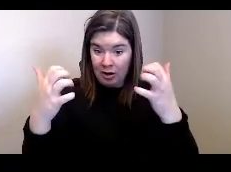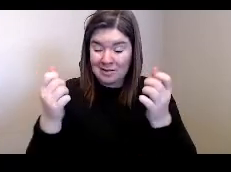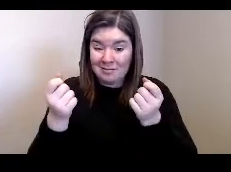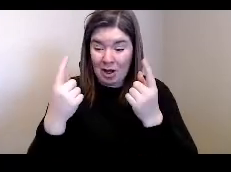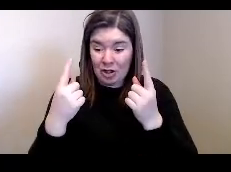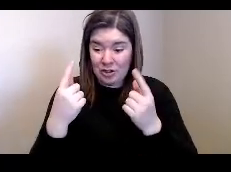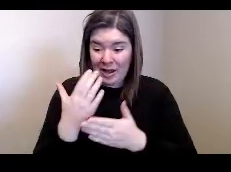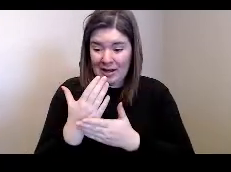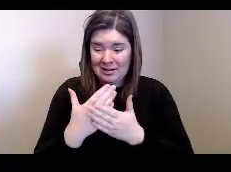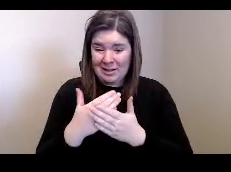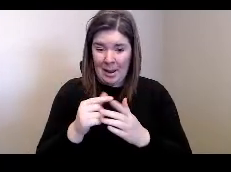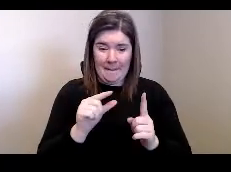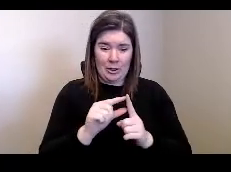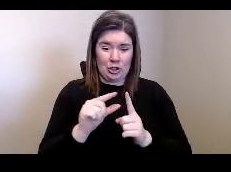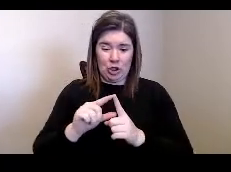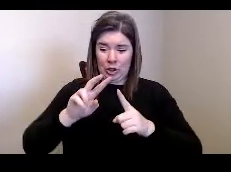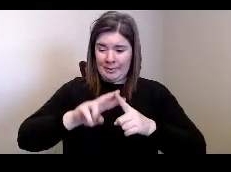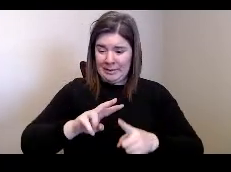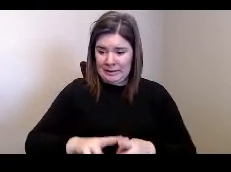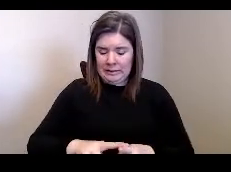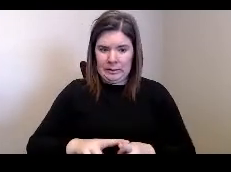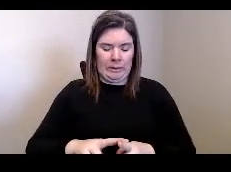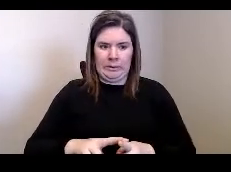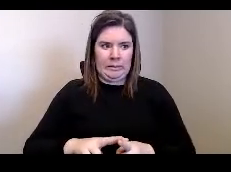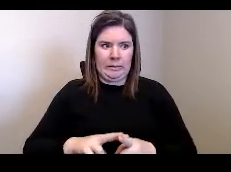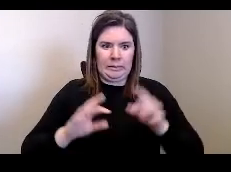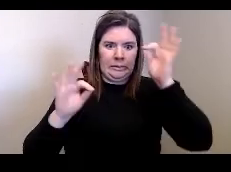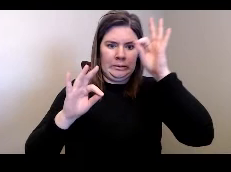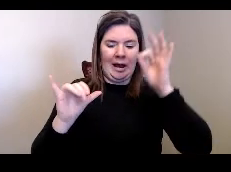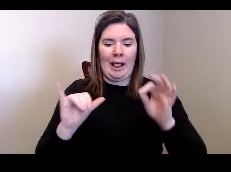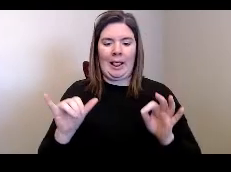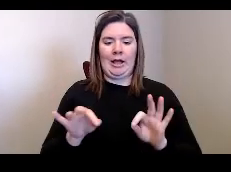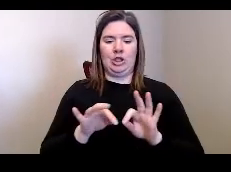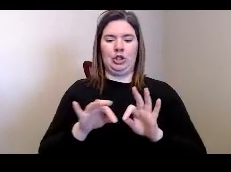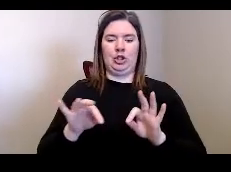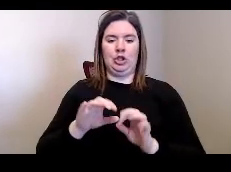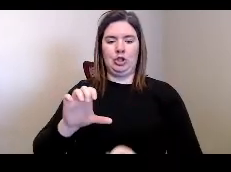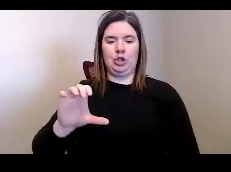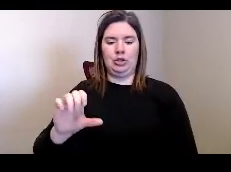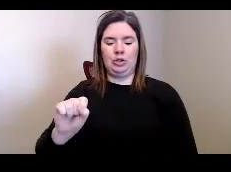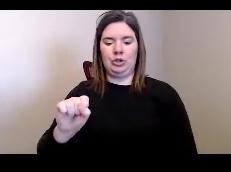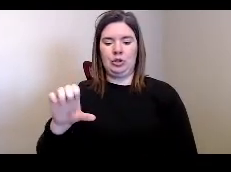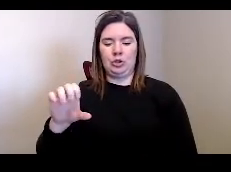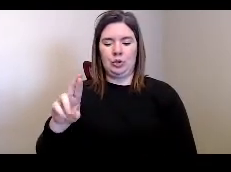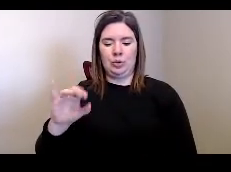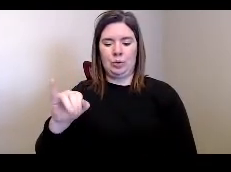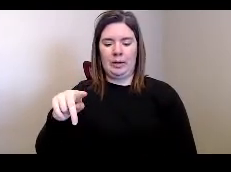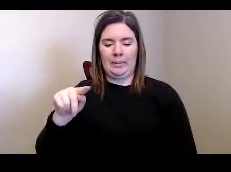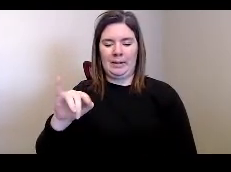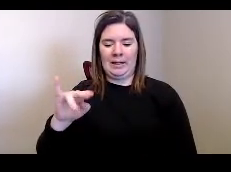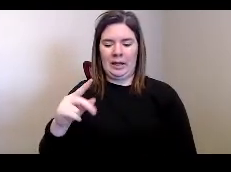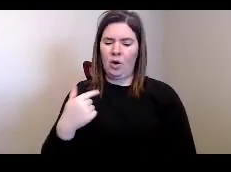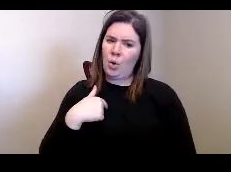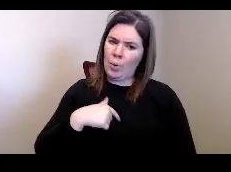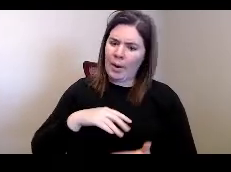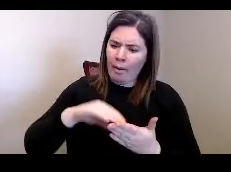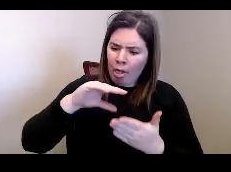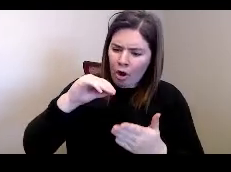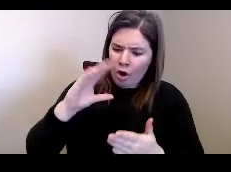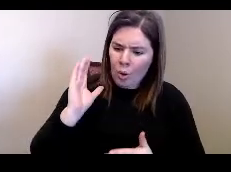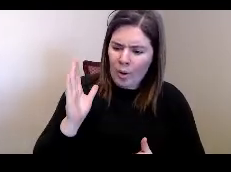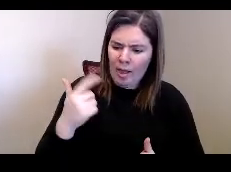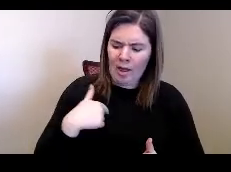terms may not be familiar, you may not be familiar with, like scripting. These are things that we will learn as we continue with our disability